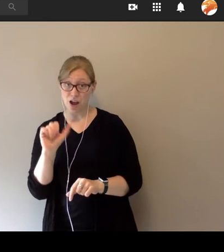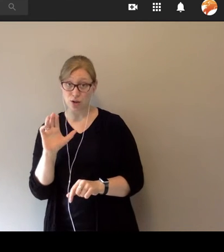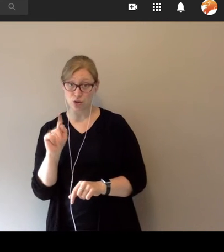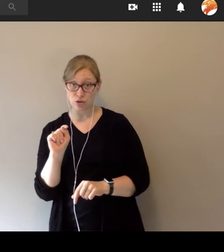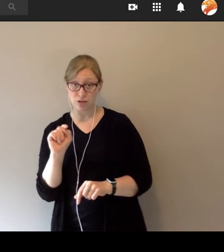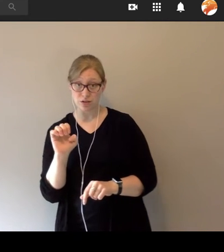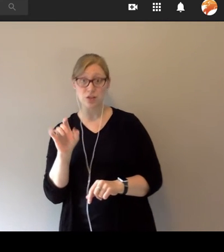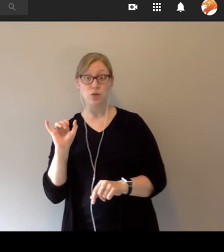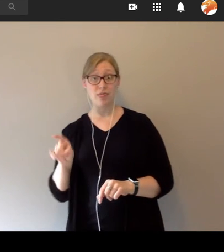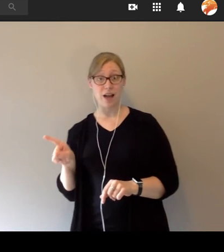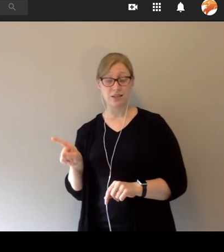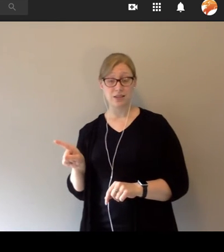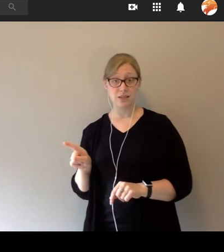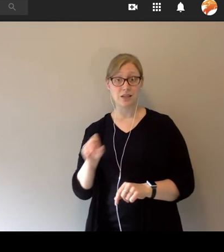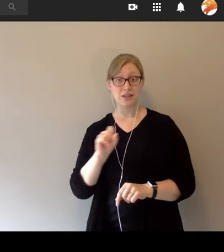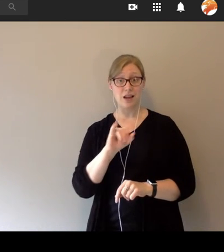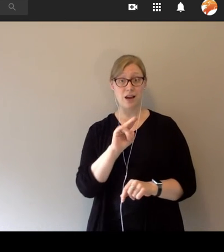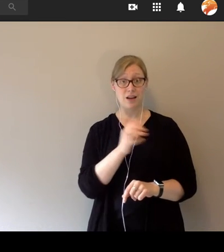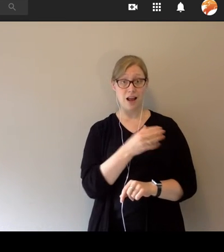angle. All right.